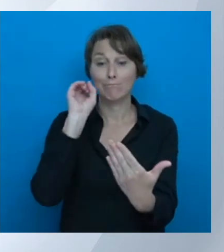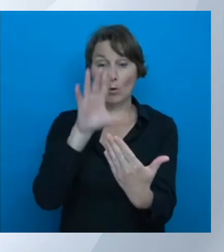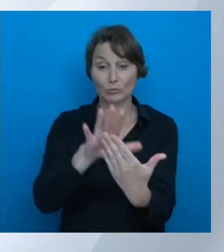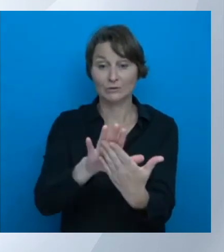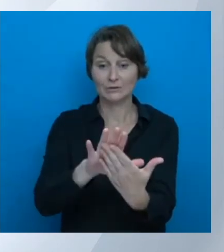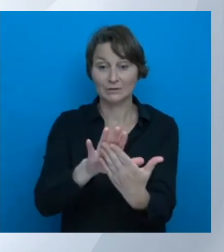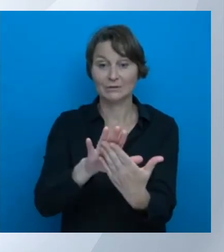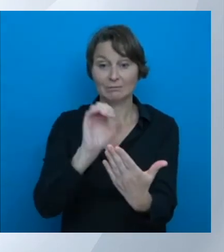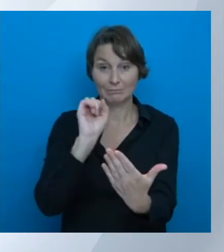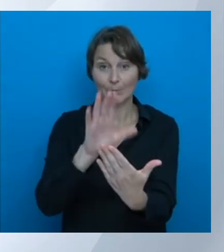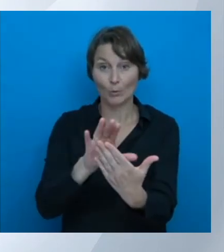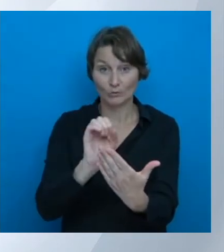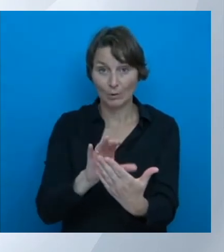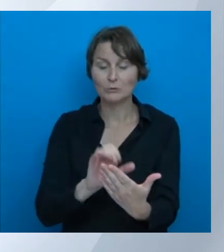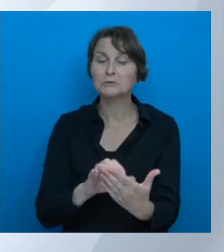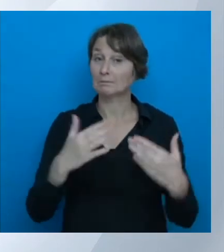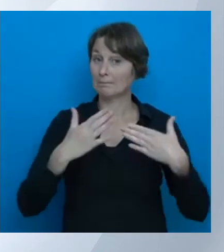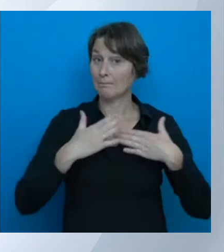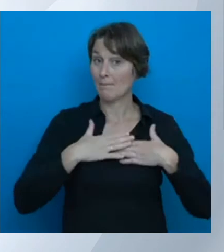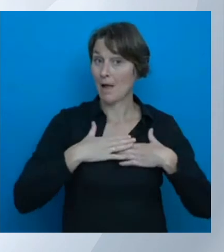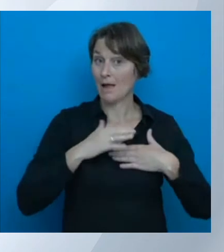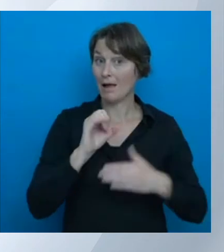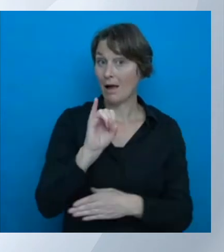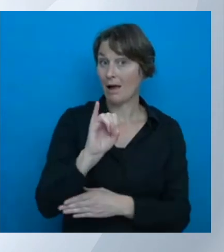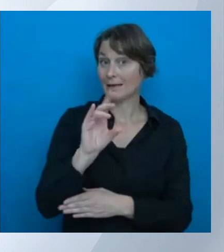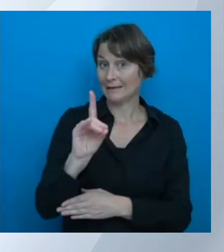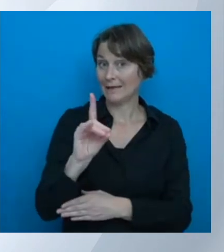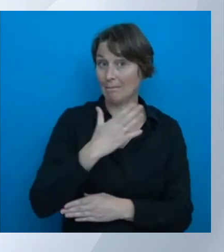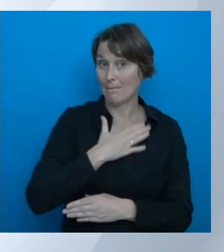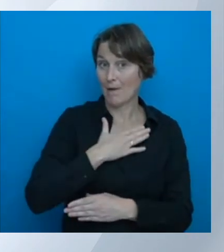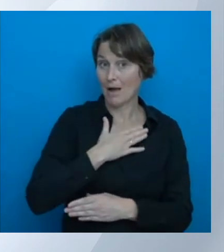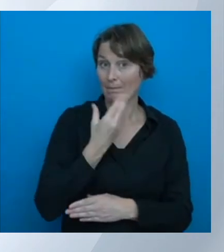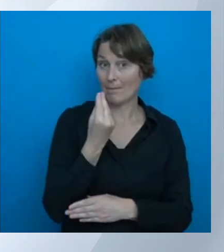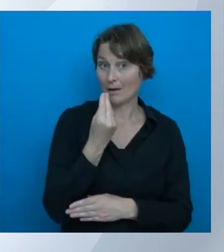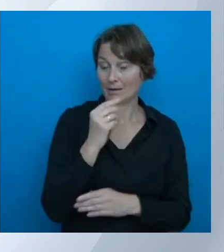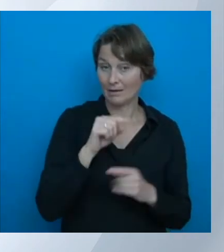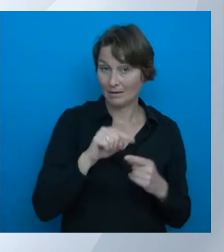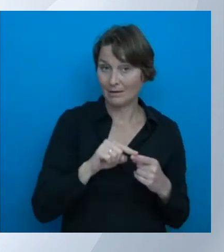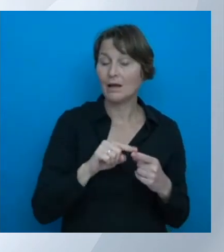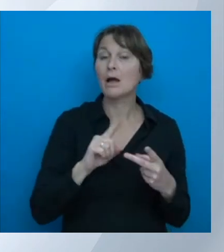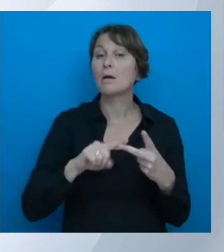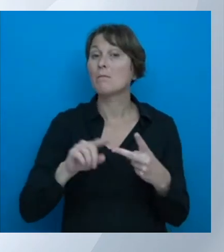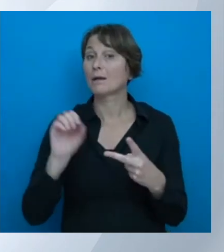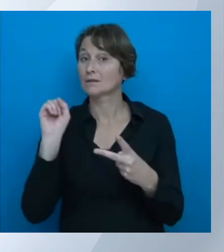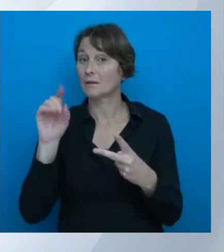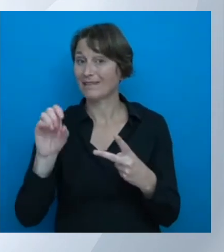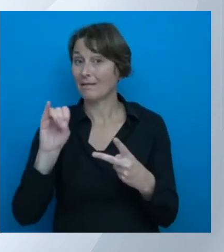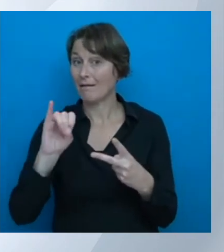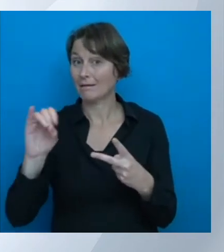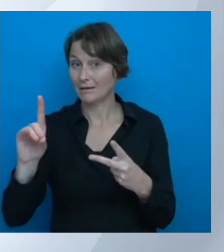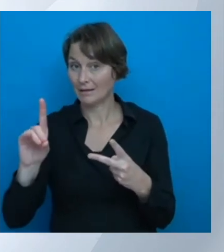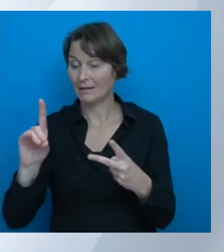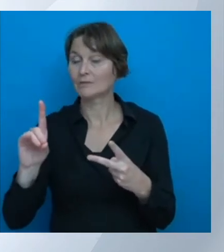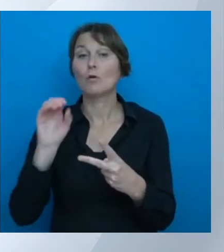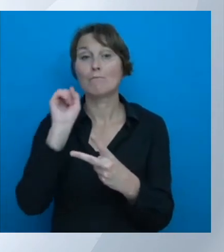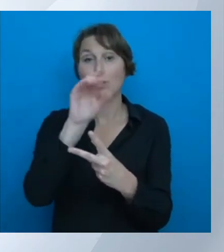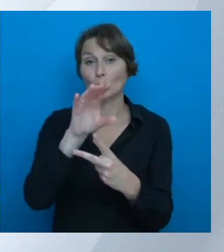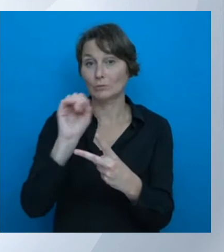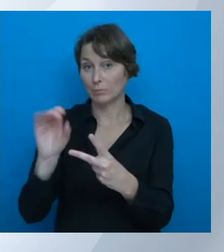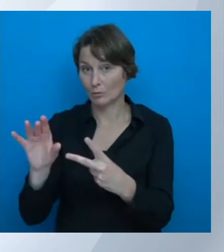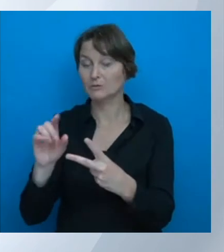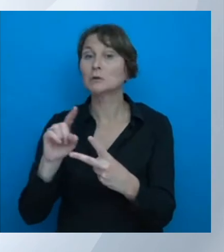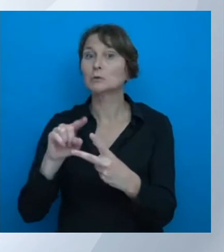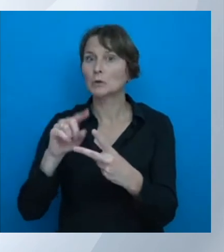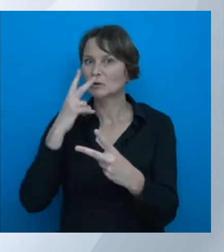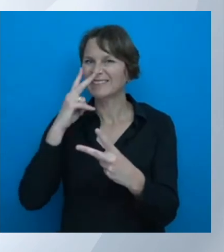hey, this is my account ID and this is the amount to submit. And I'm posting that. As you can see that the balance has